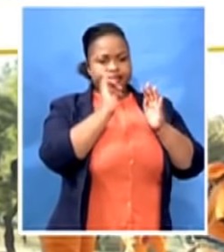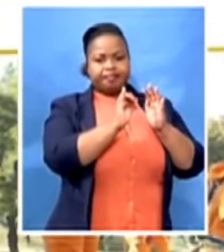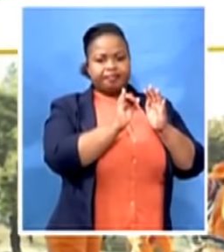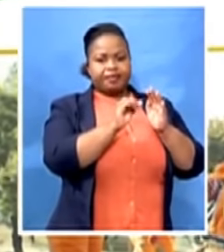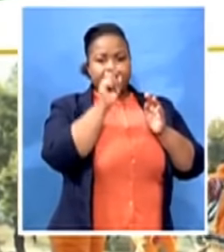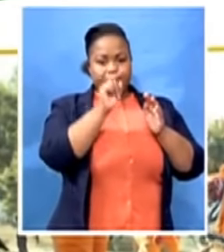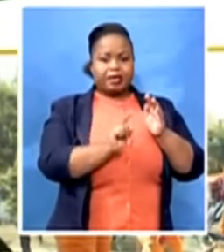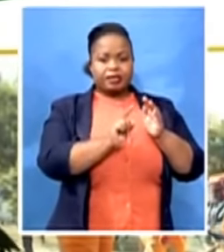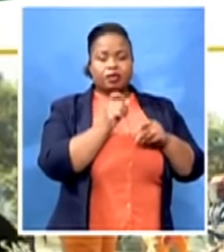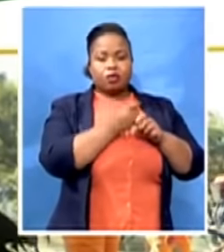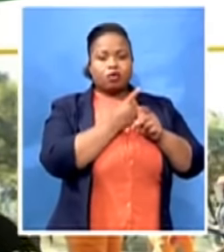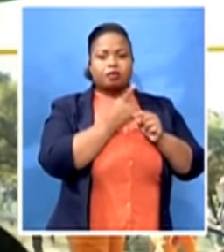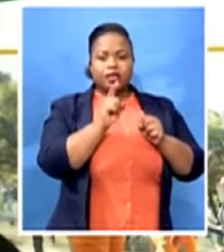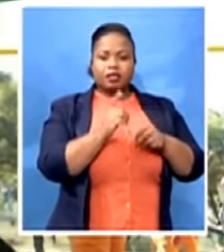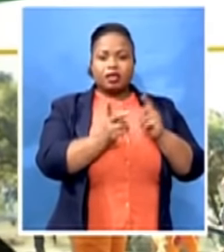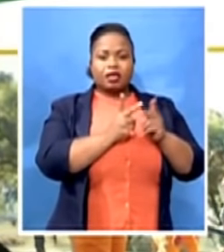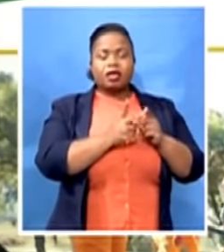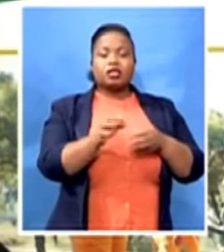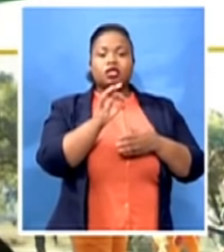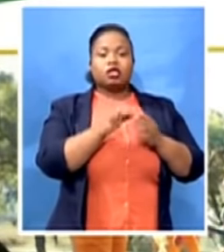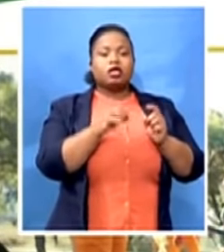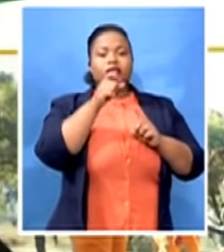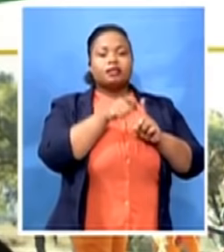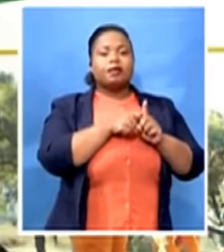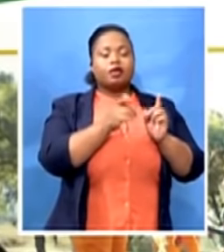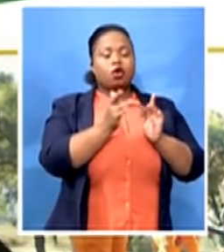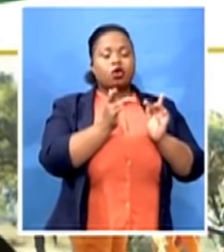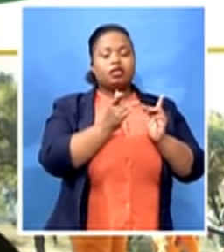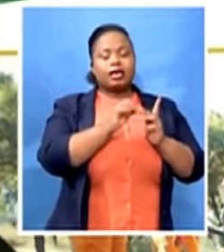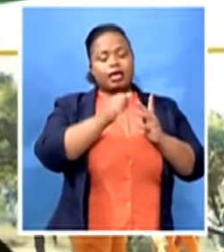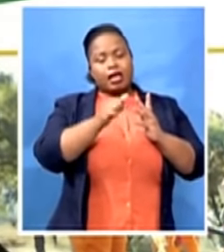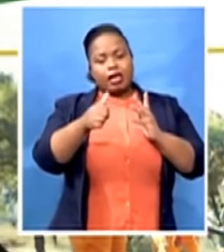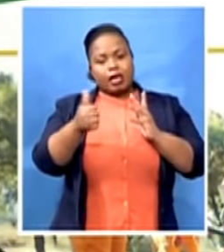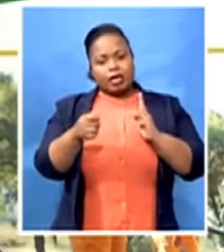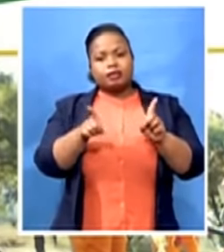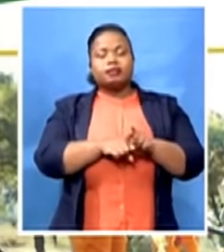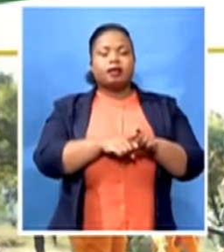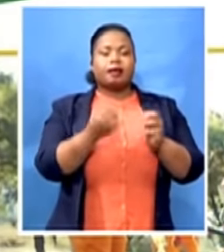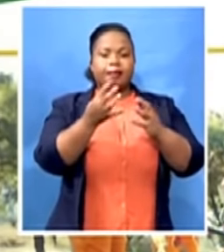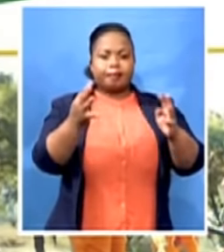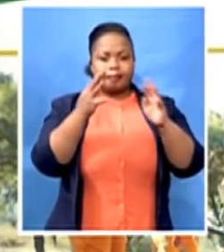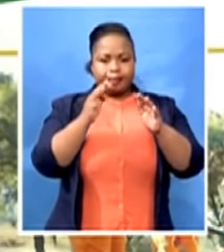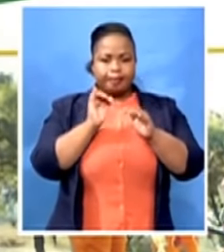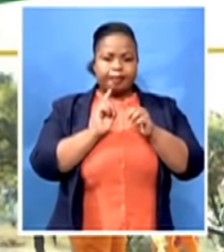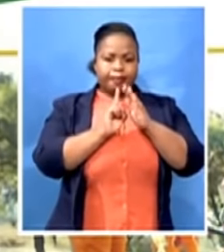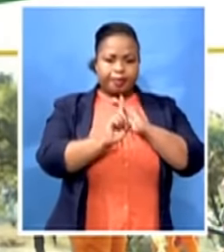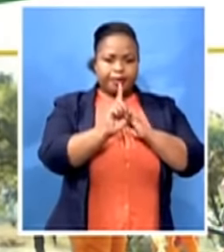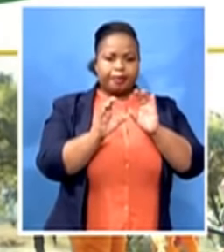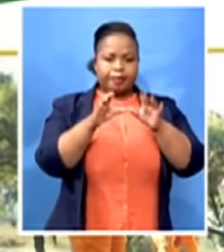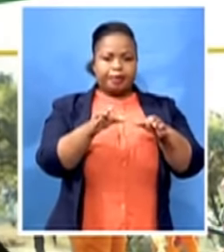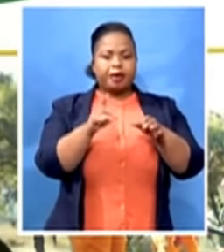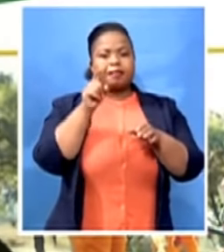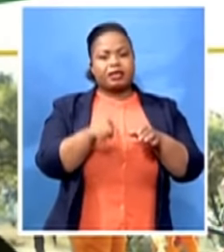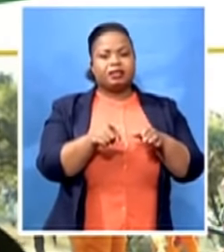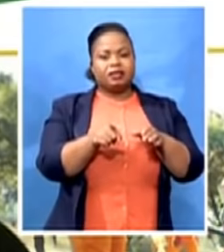contacts of the index person that would have tested positive, and make sure that even the person that tested positive, it's either you are taken out to